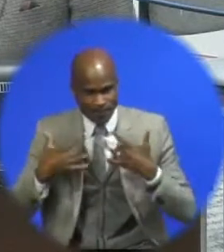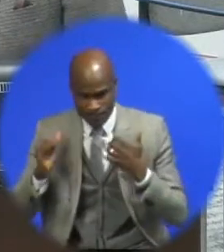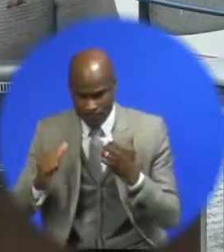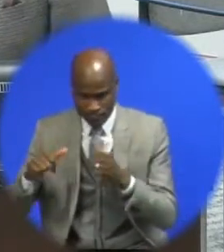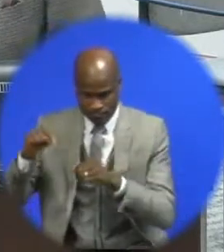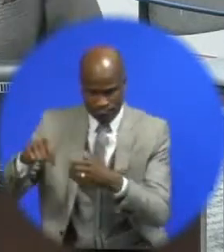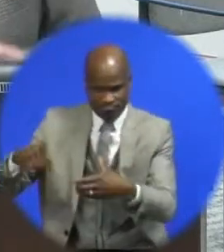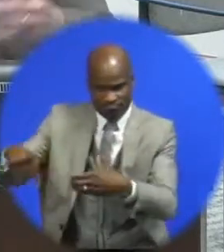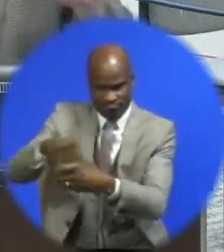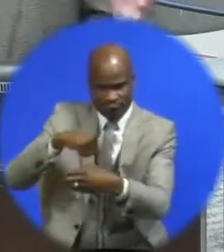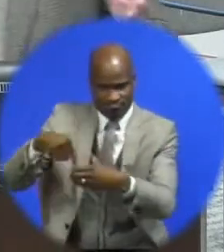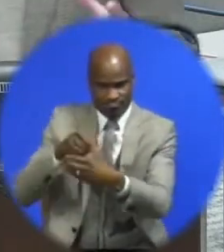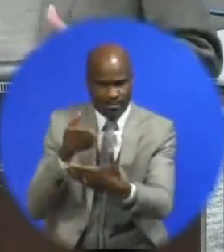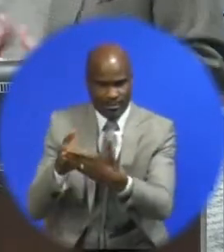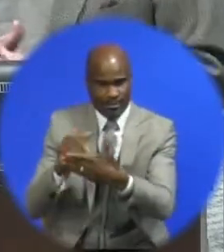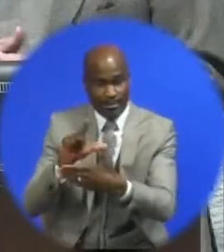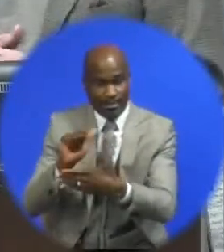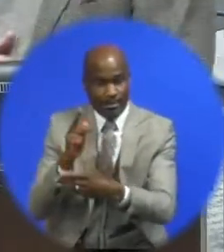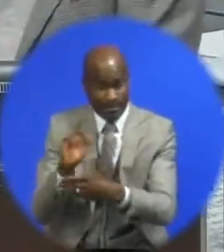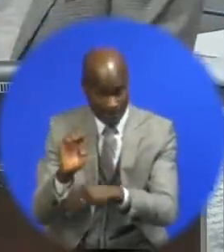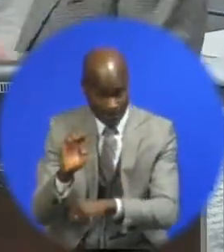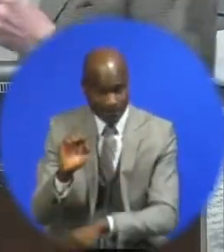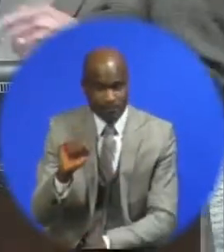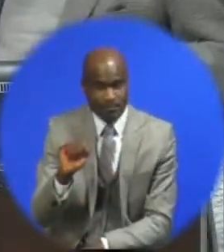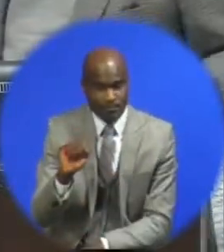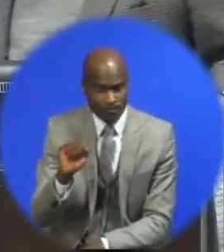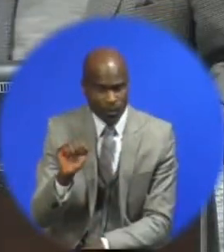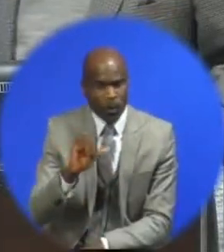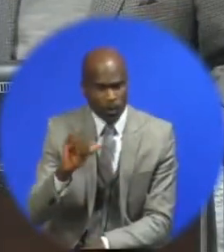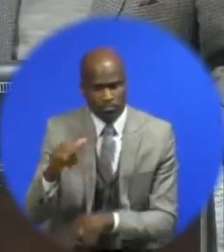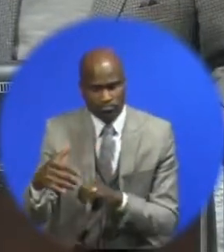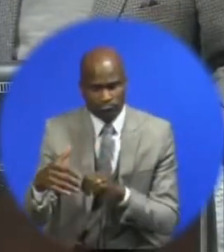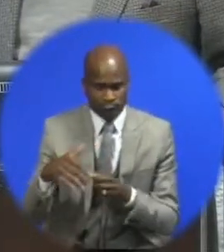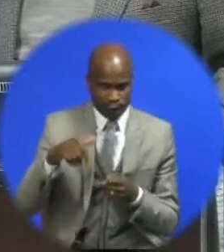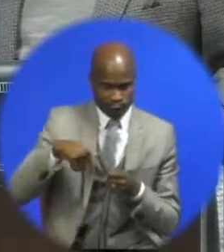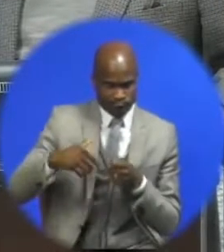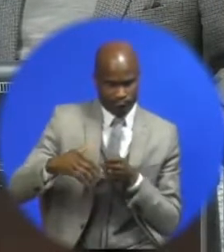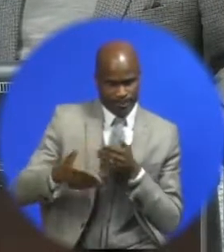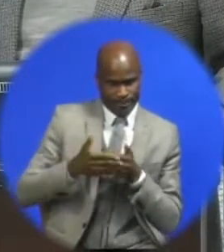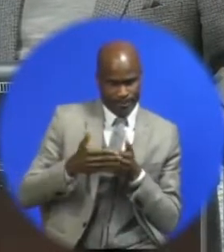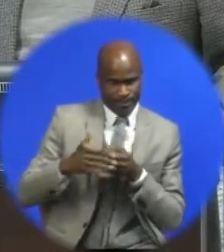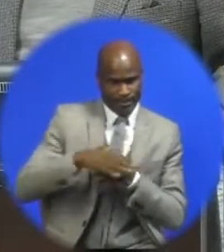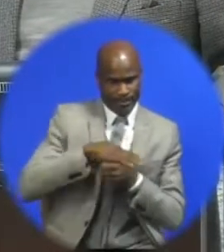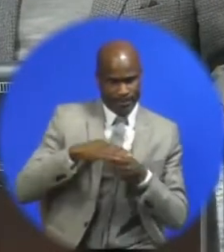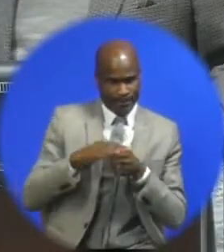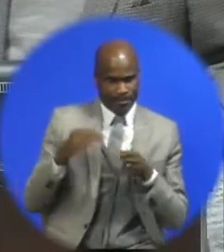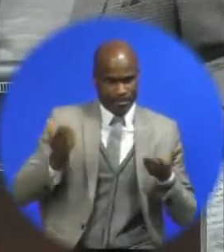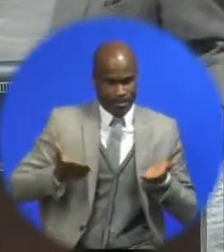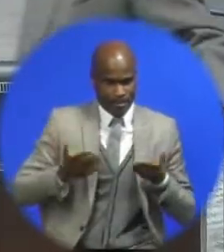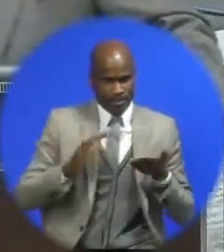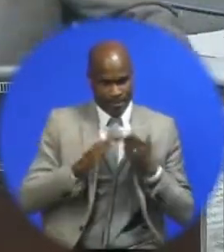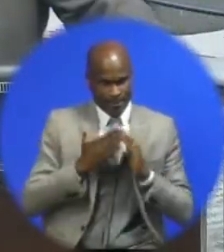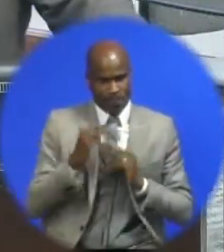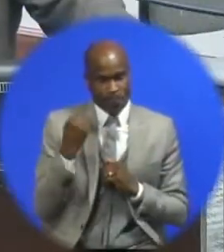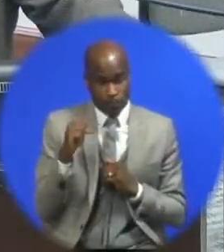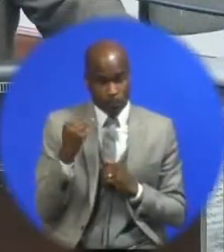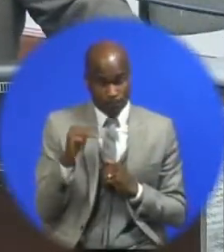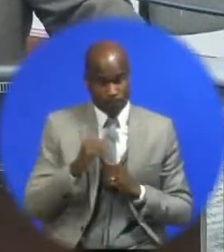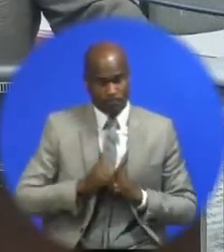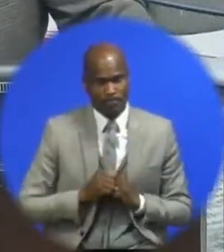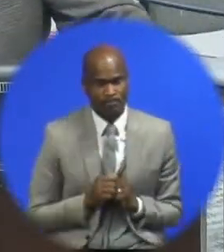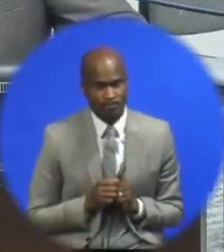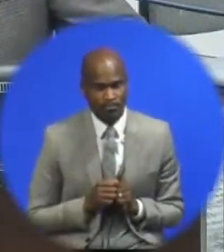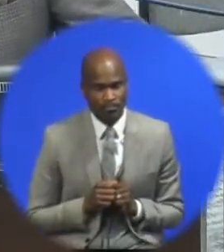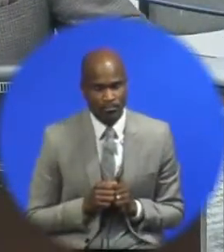down at and coming into the town of Morganton. One, I don't know if you've heard much about, but there's going to